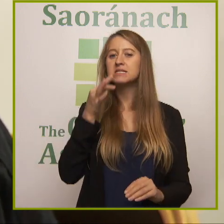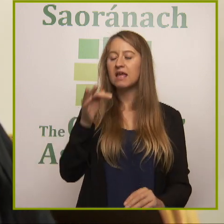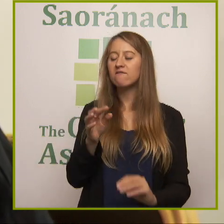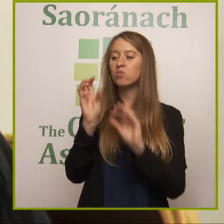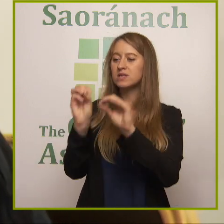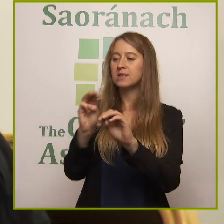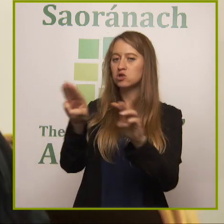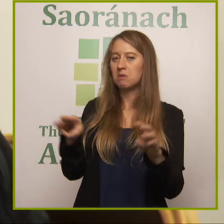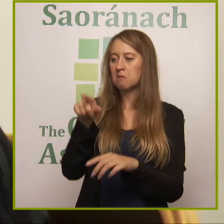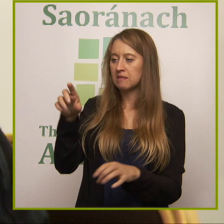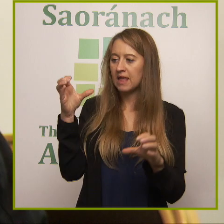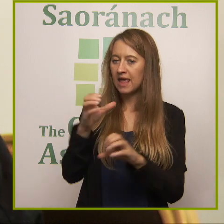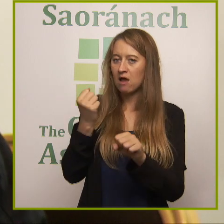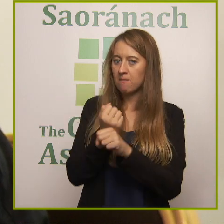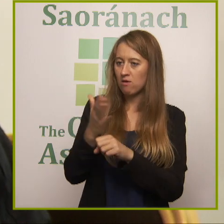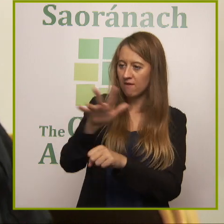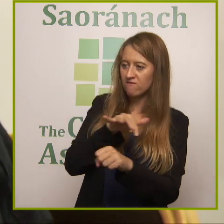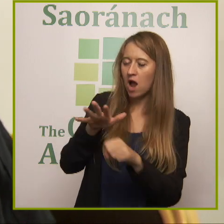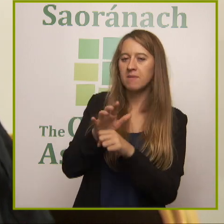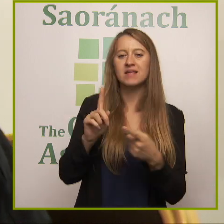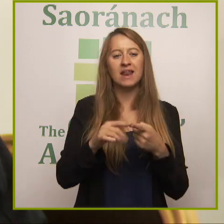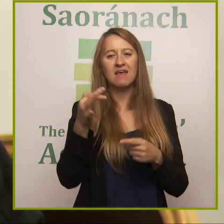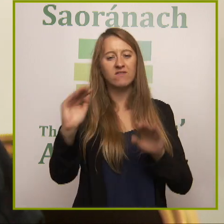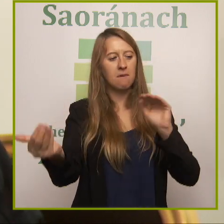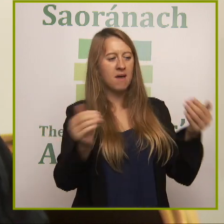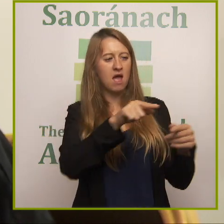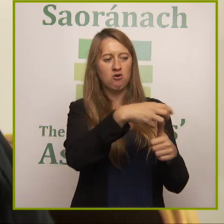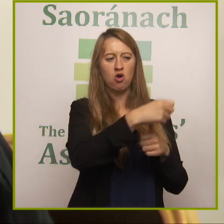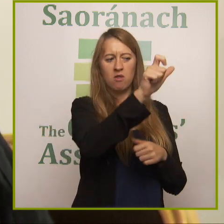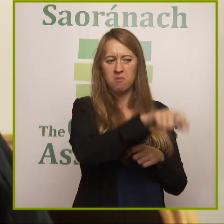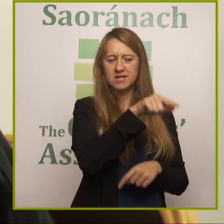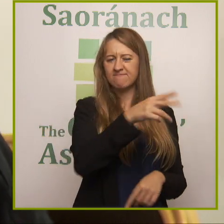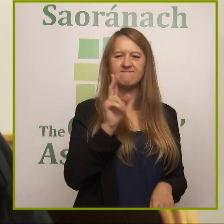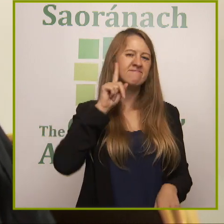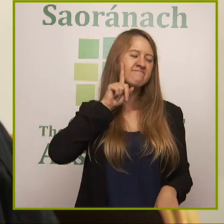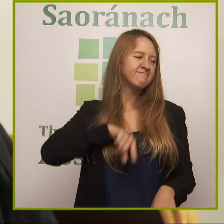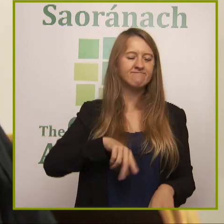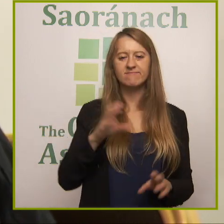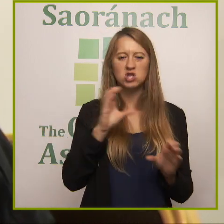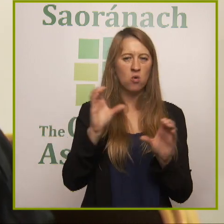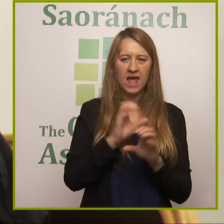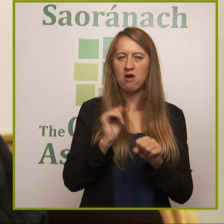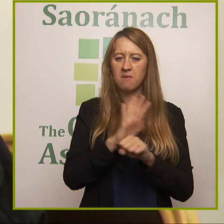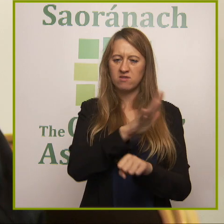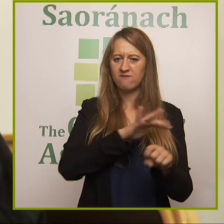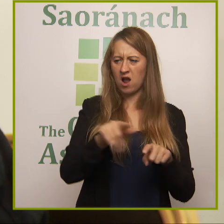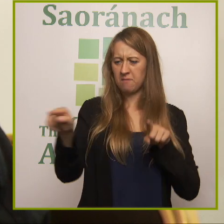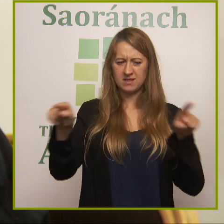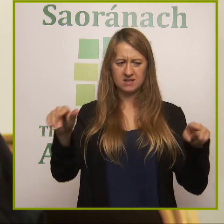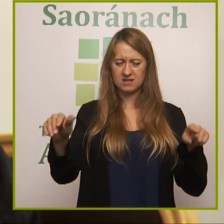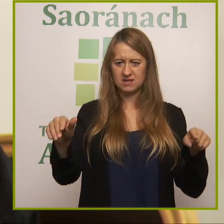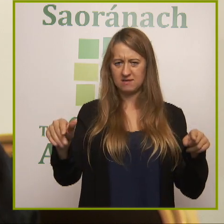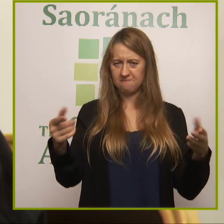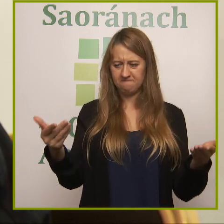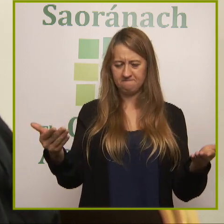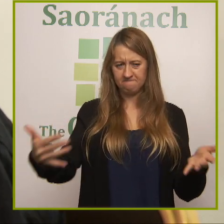and a person who doesn't and even trying to destroy it, like they are not. We cannot. There is no like nature of people.